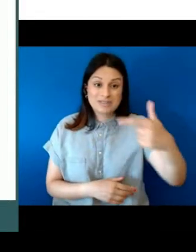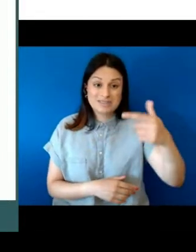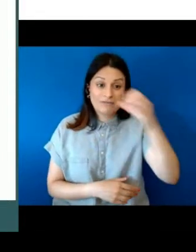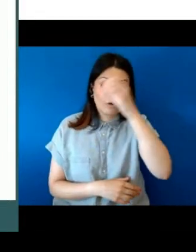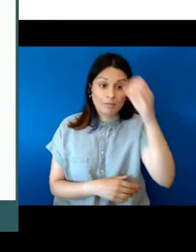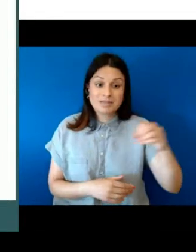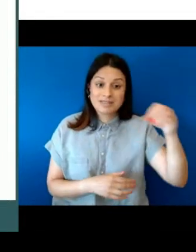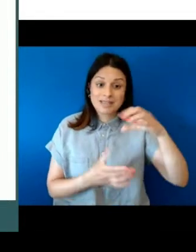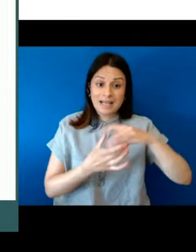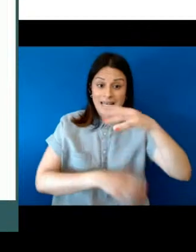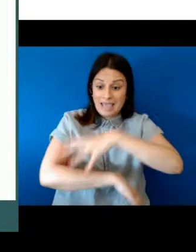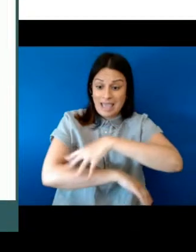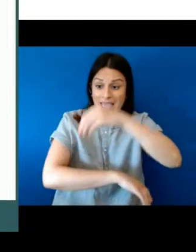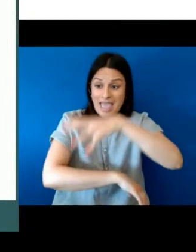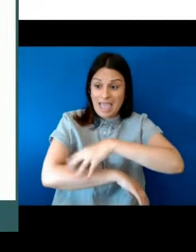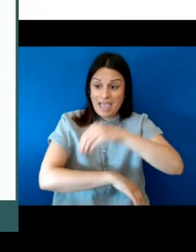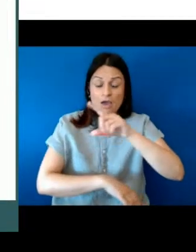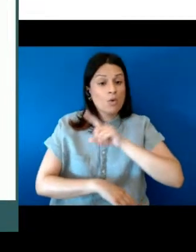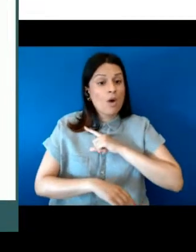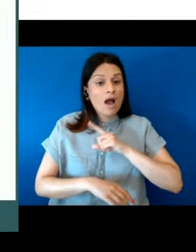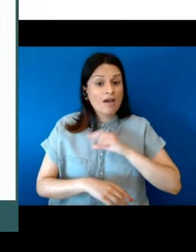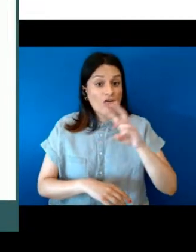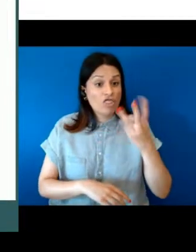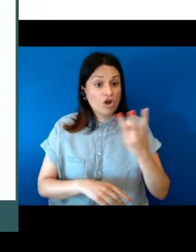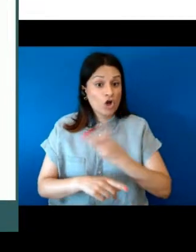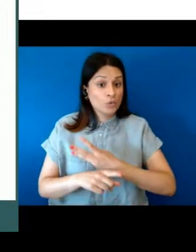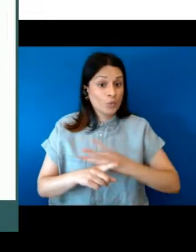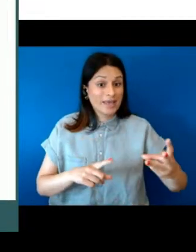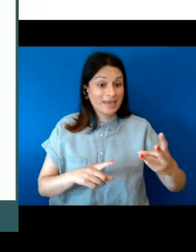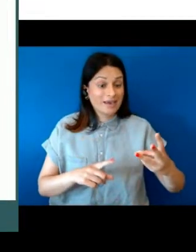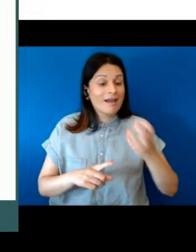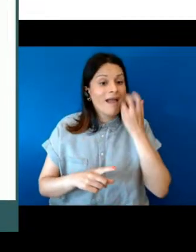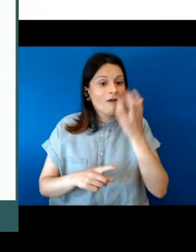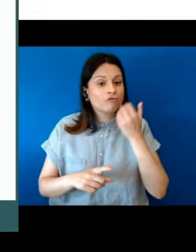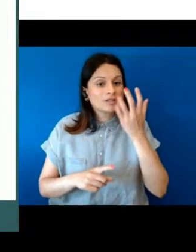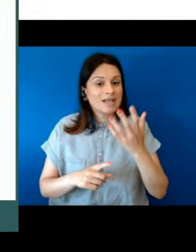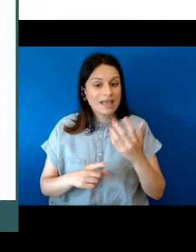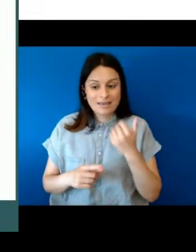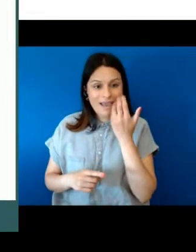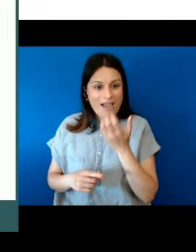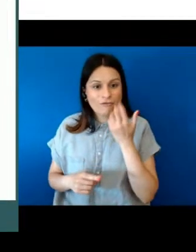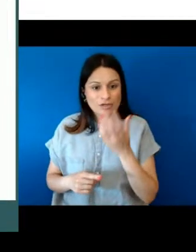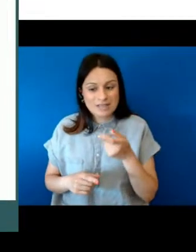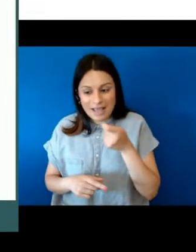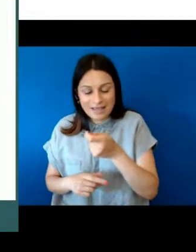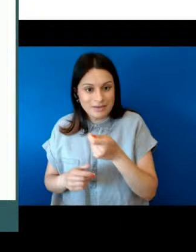of daily feeding. Now, the downside is you have to feed the cat every single